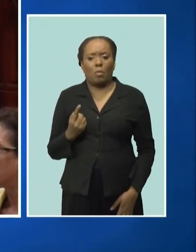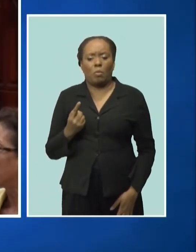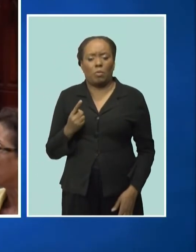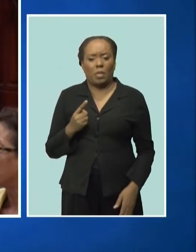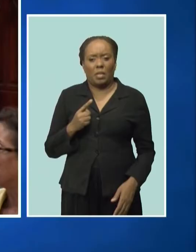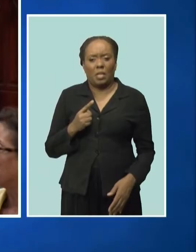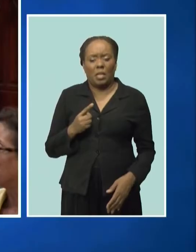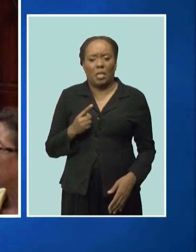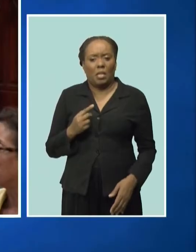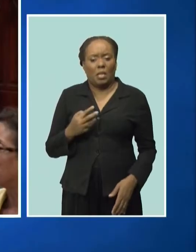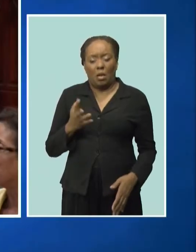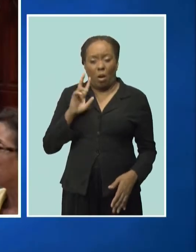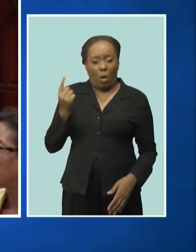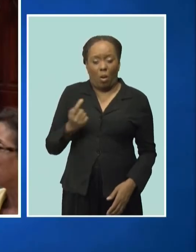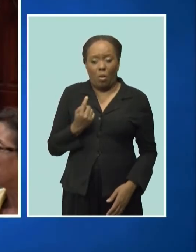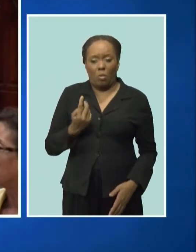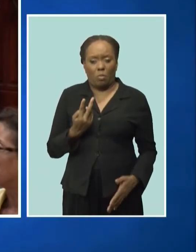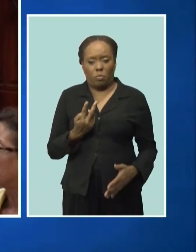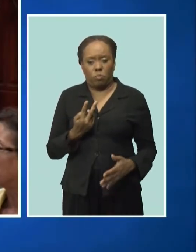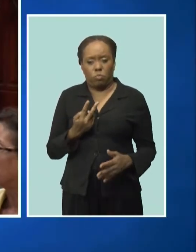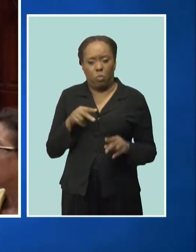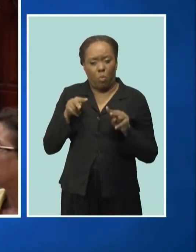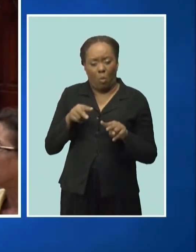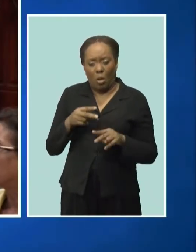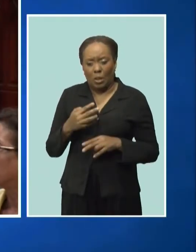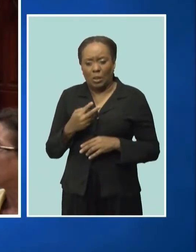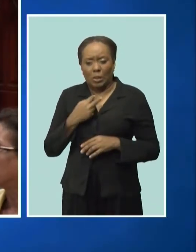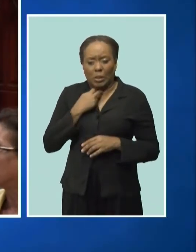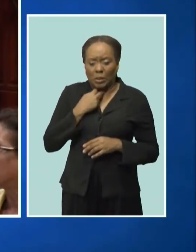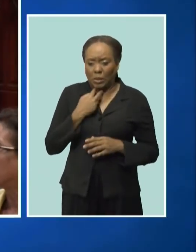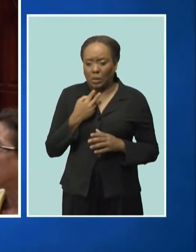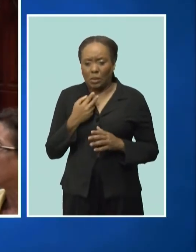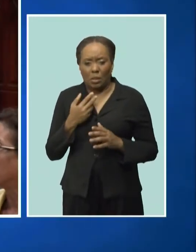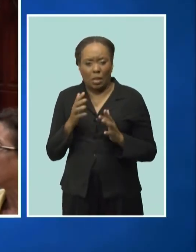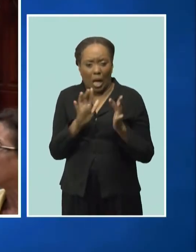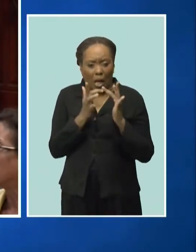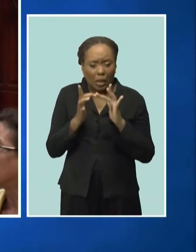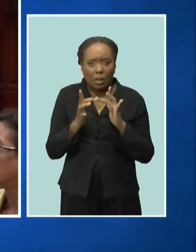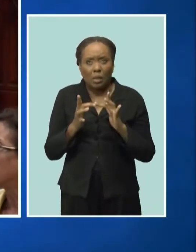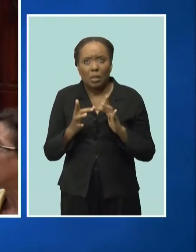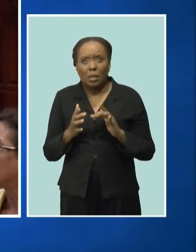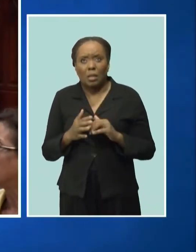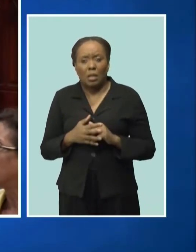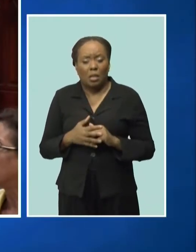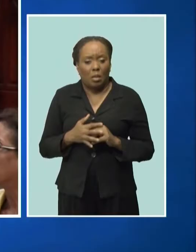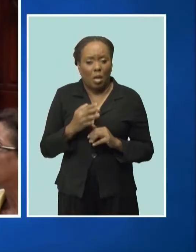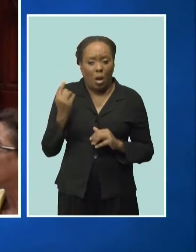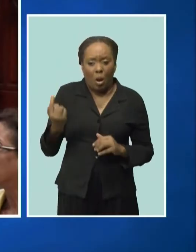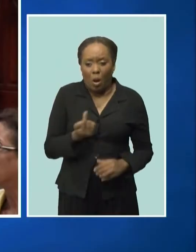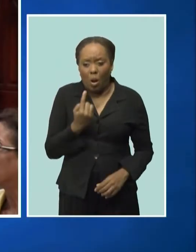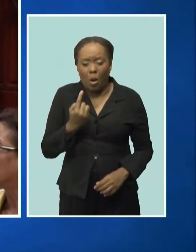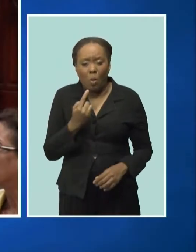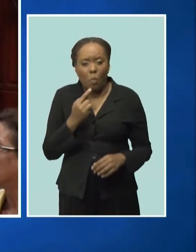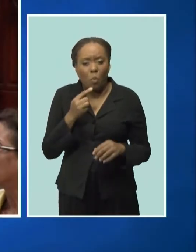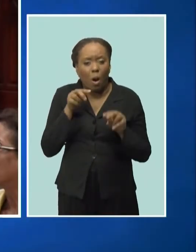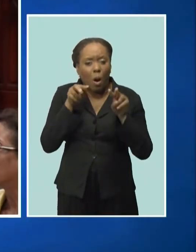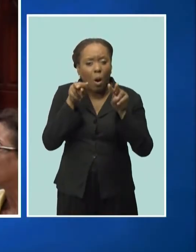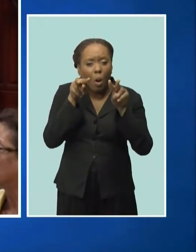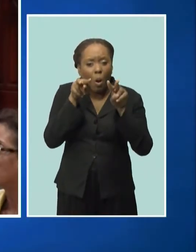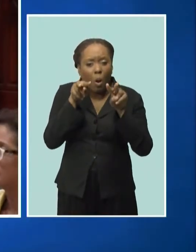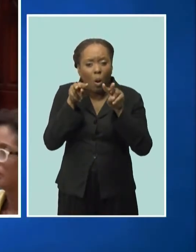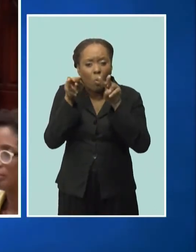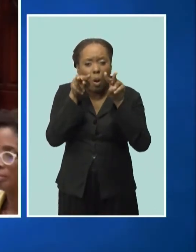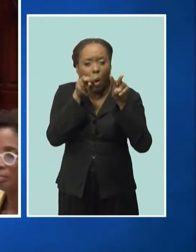They're caught and tracked by their footprint, their digital footprint that they have in relation to searches on the net and things that they